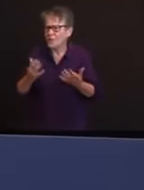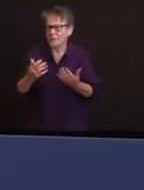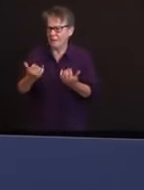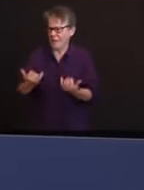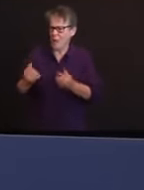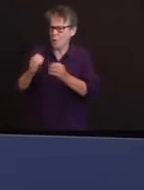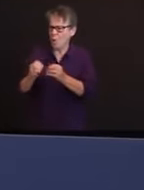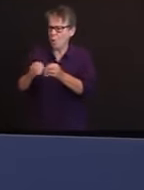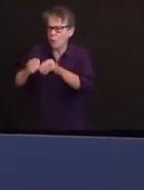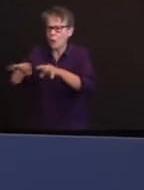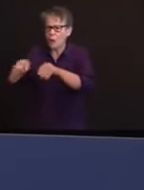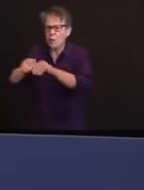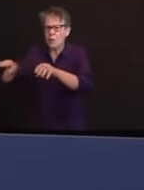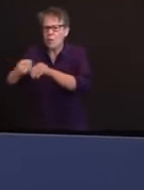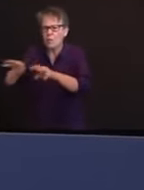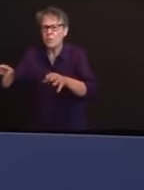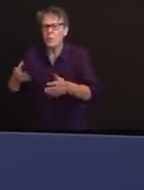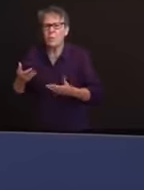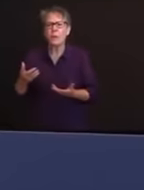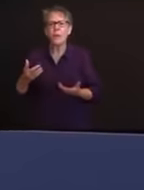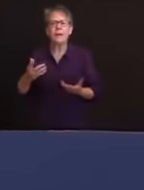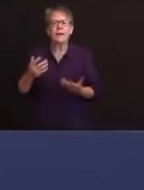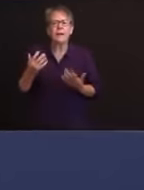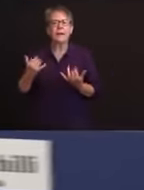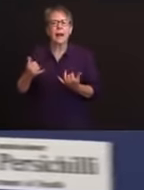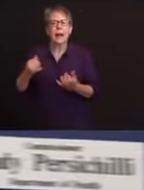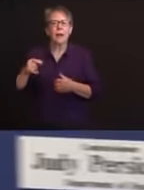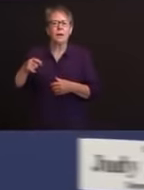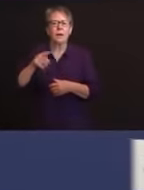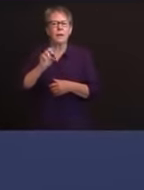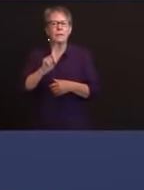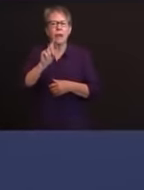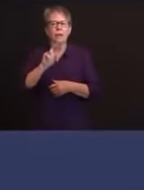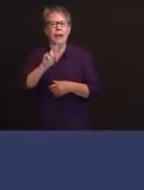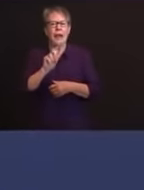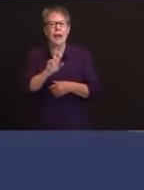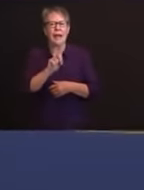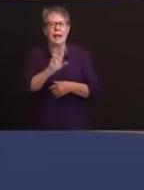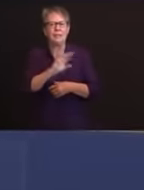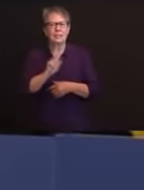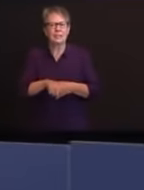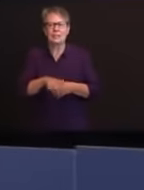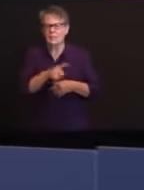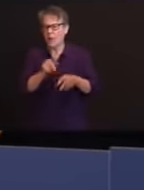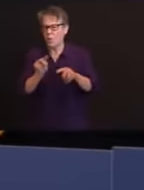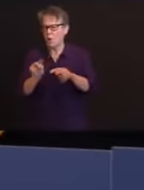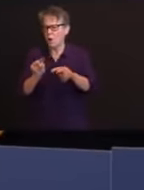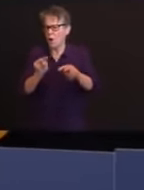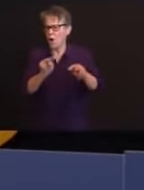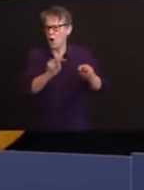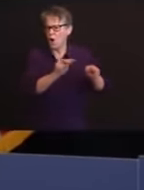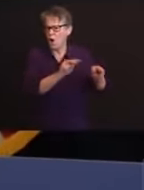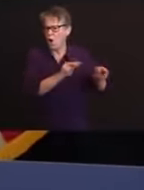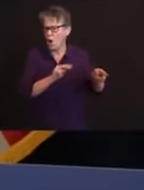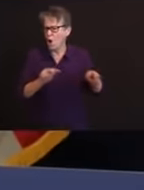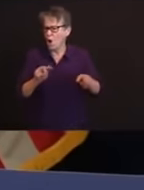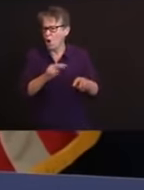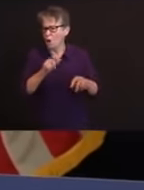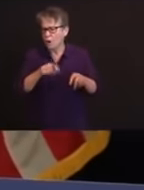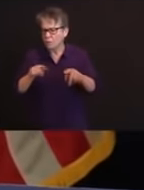this like a hawk every day. That's not to imply Ed is a bartender, but let's get Ed's. Or that I hang out at